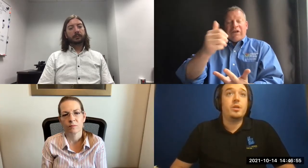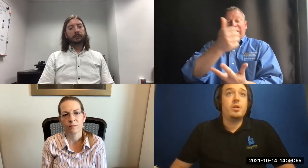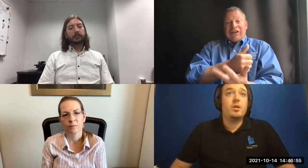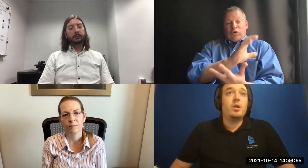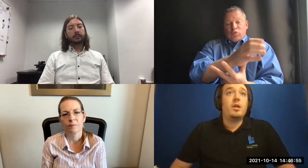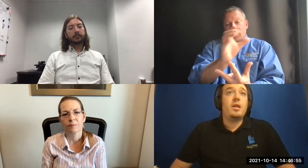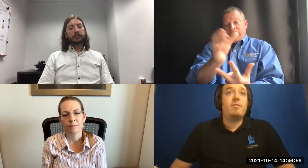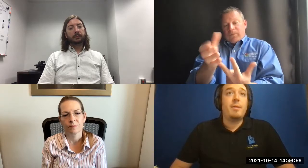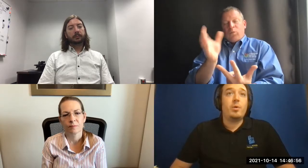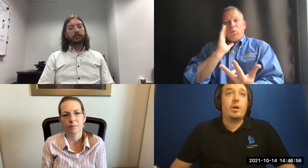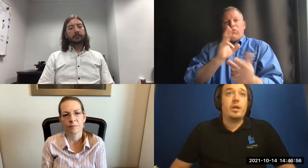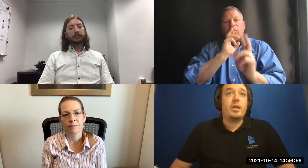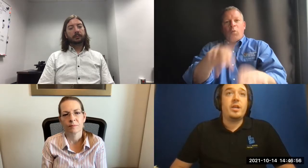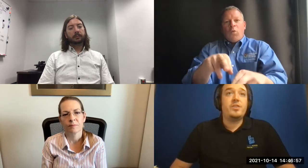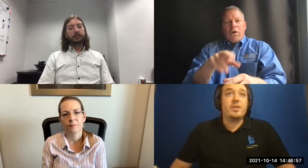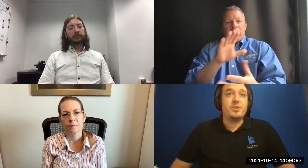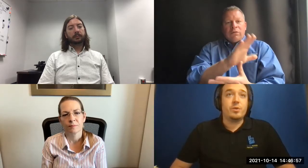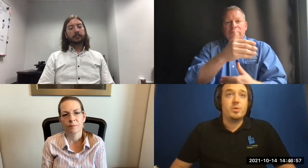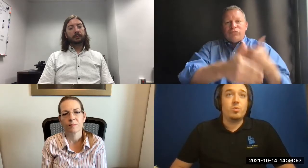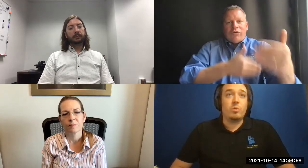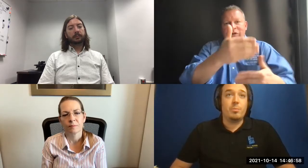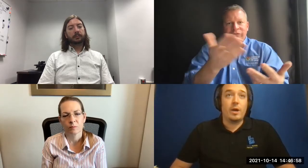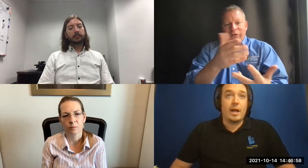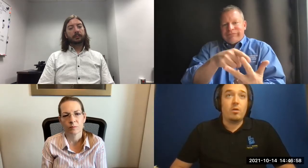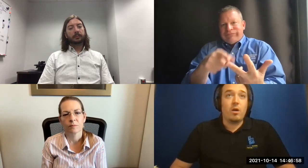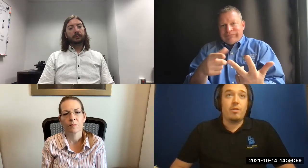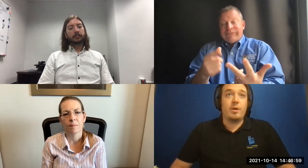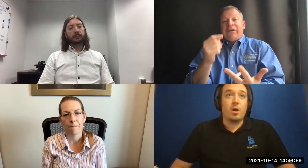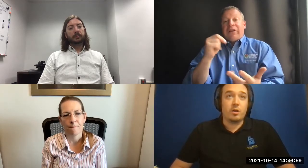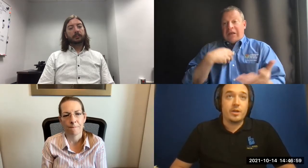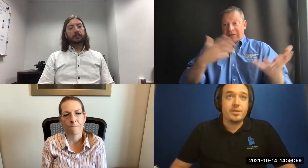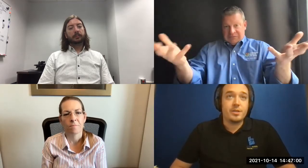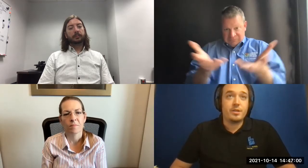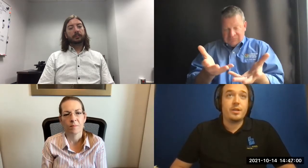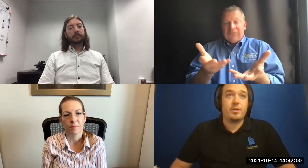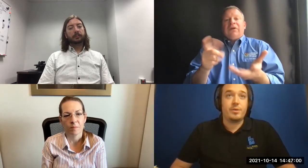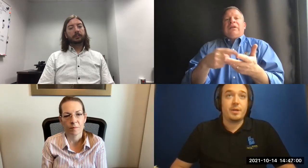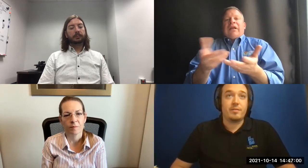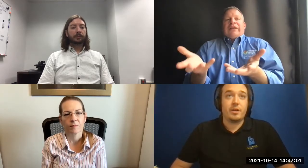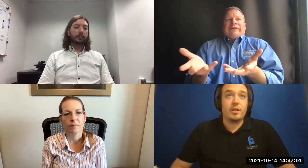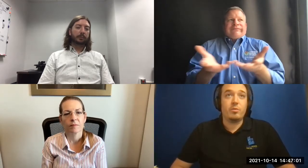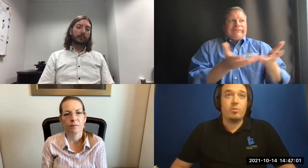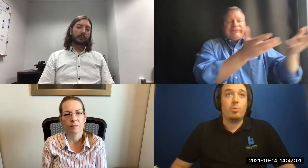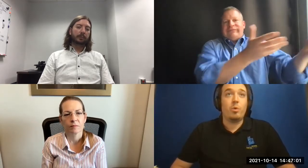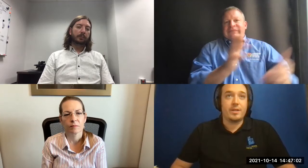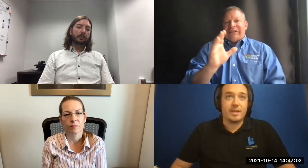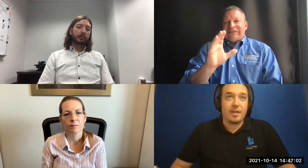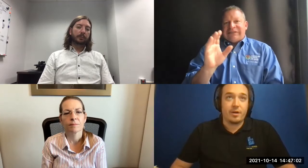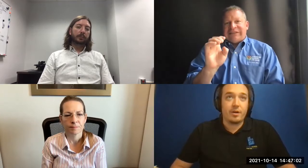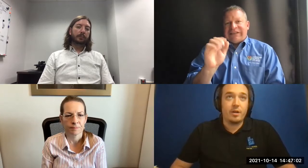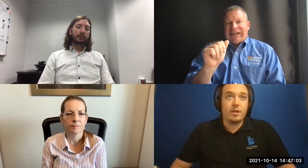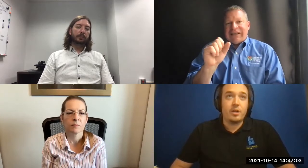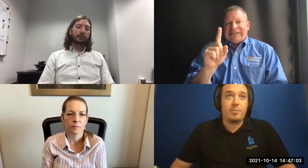points. In February, each of these groups will report out on their progress in their respective area. We'll pull